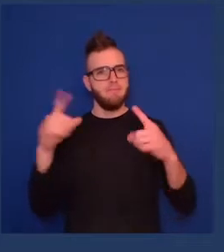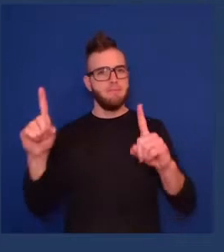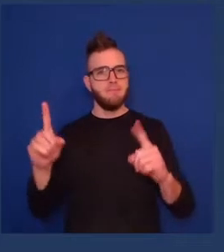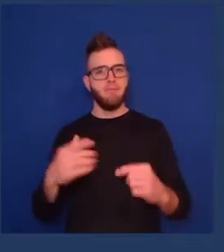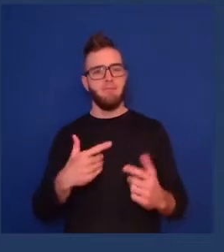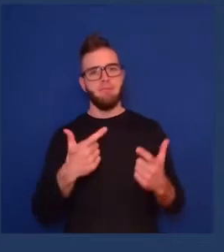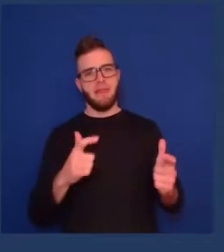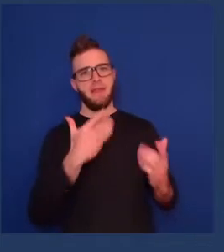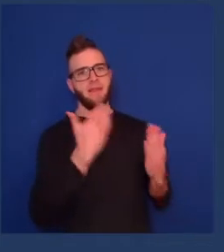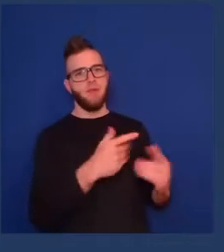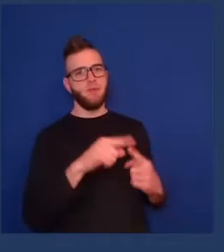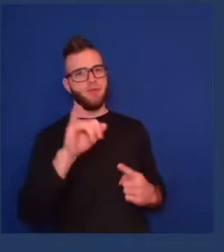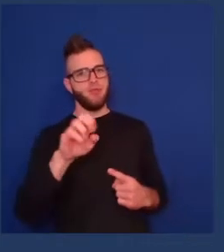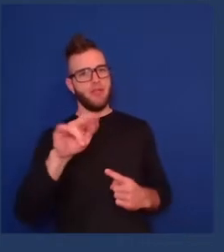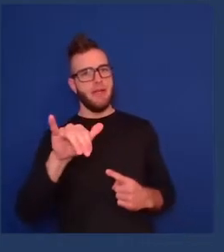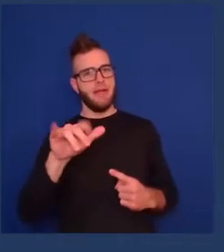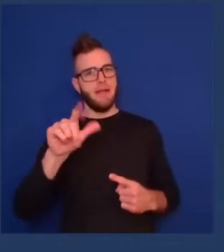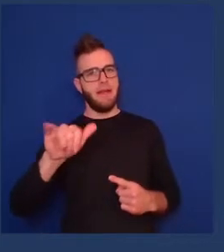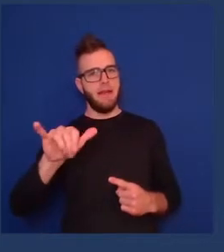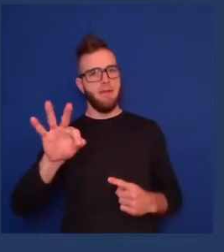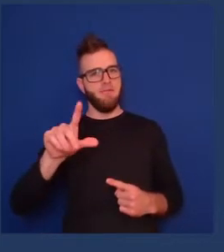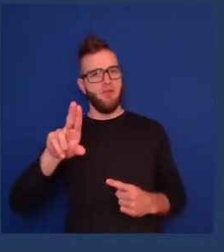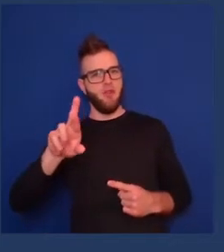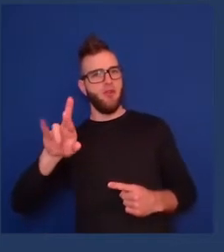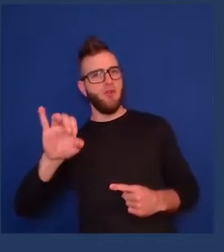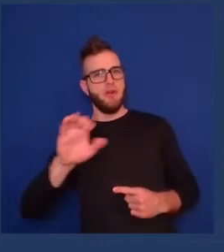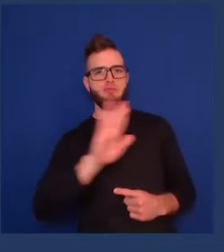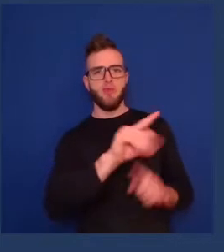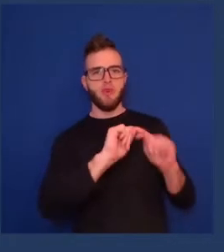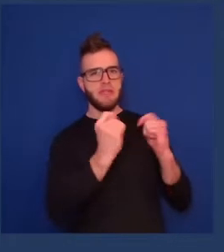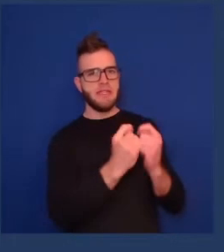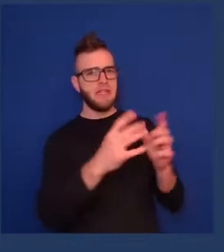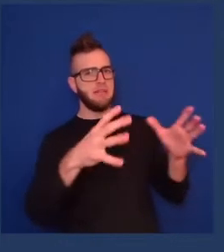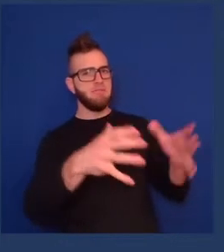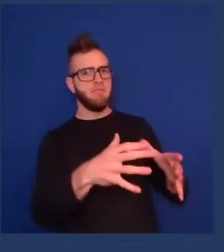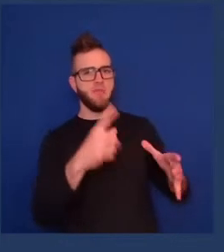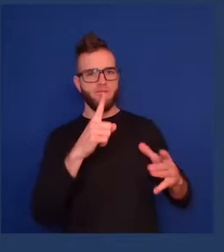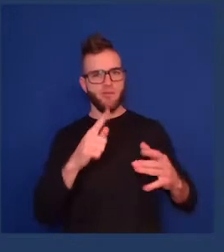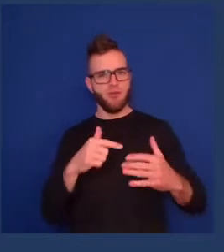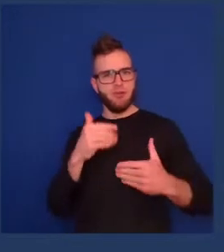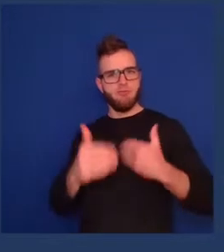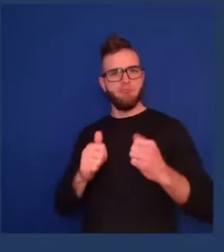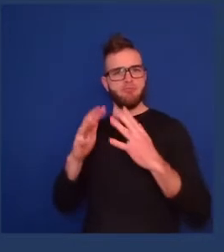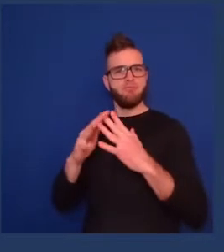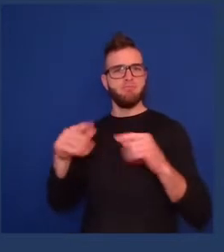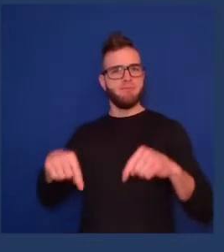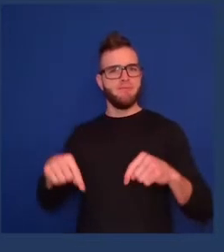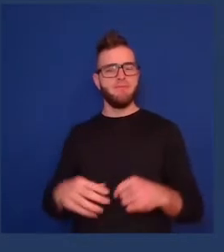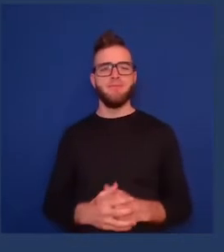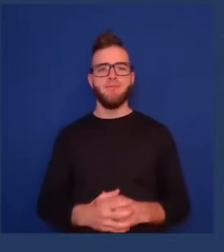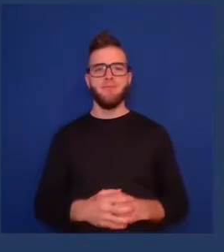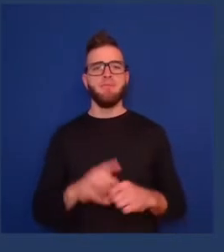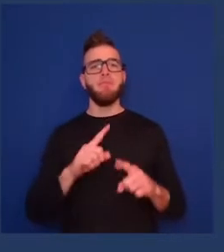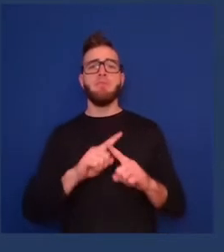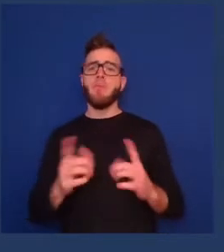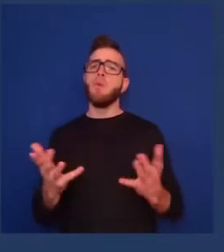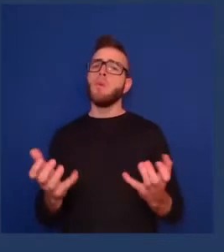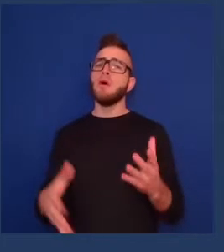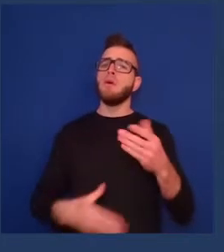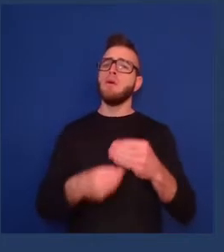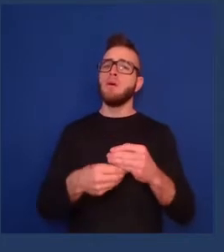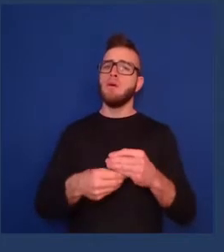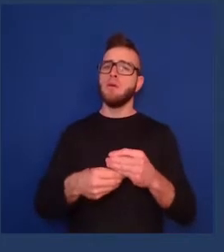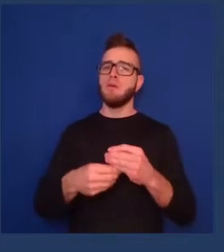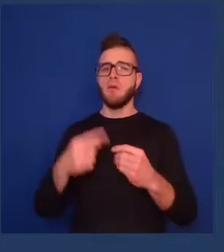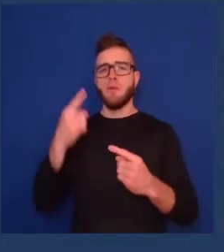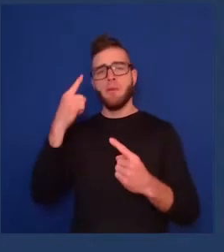LeFleury and her whole team that have worked with so many people to put this together. But I also would say, as I think about the 10 years that have gotten us to